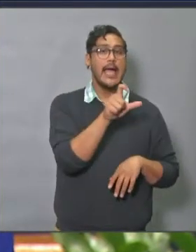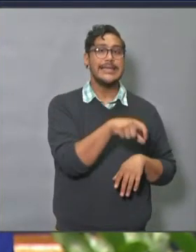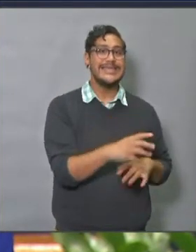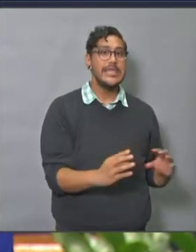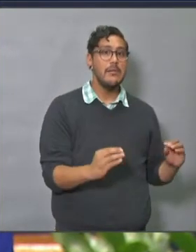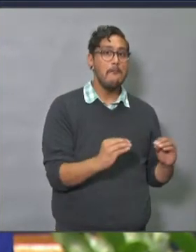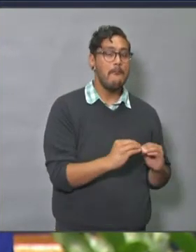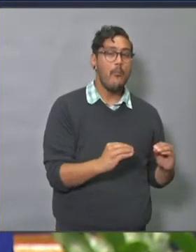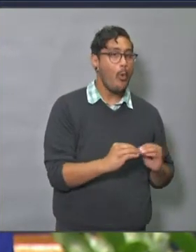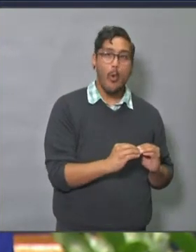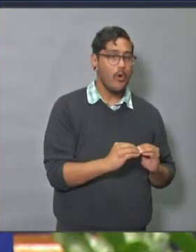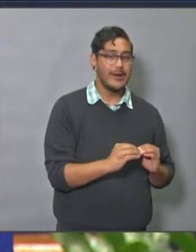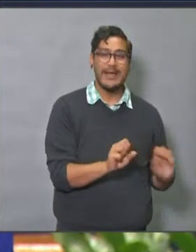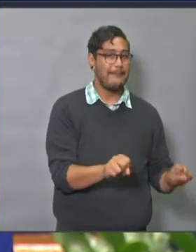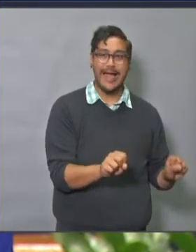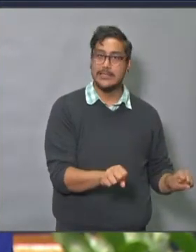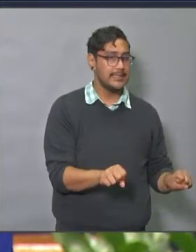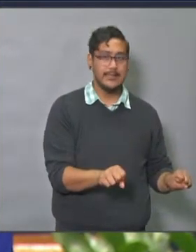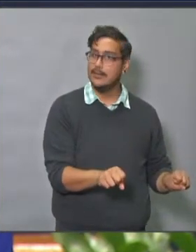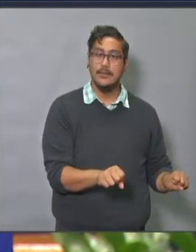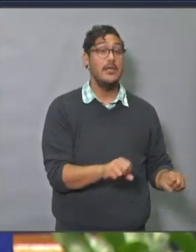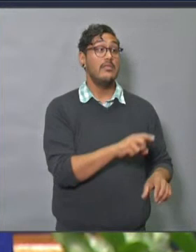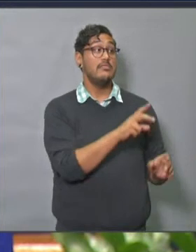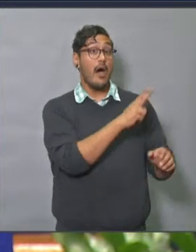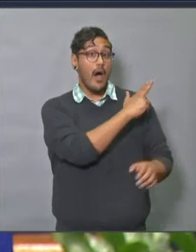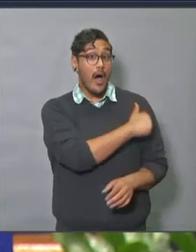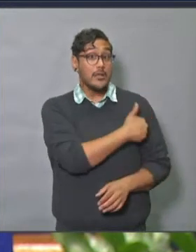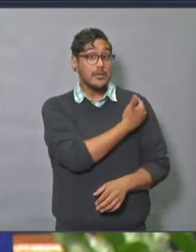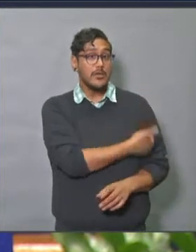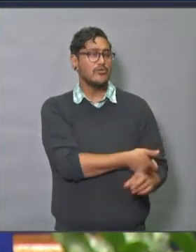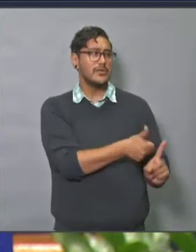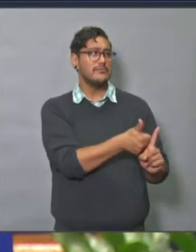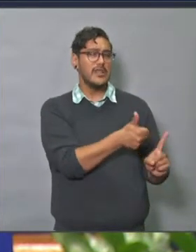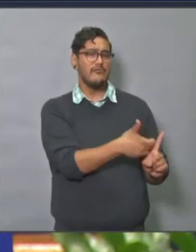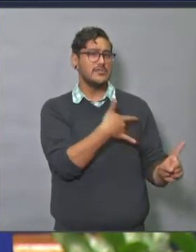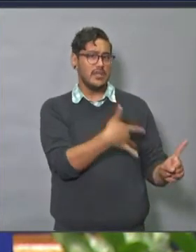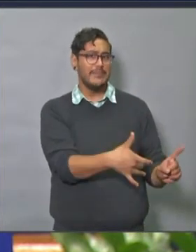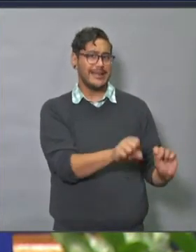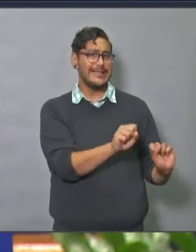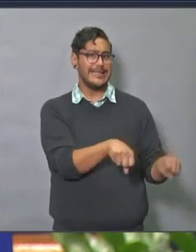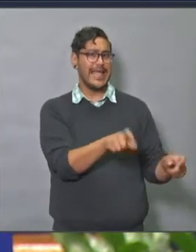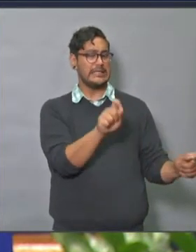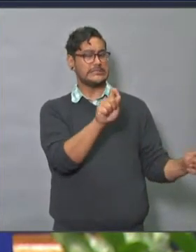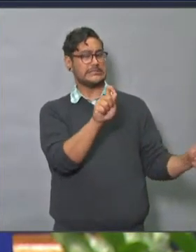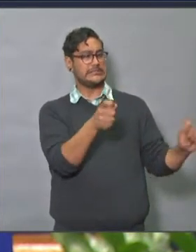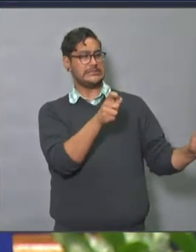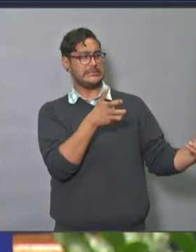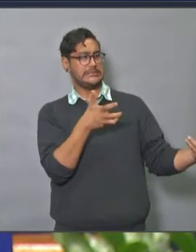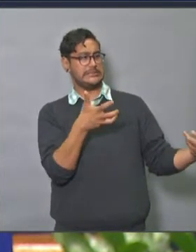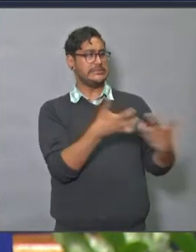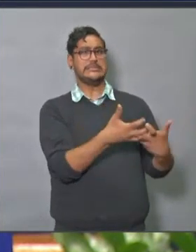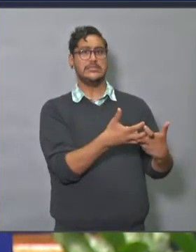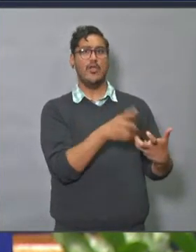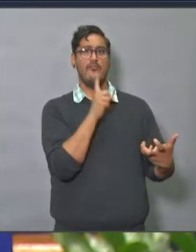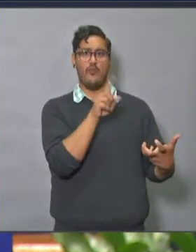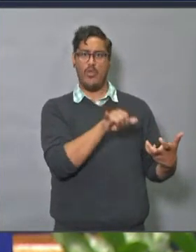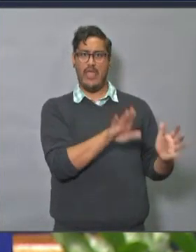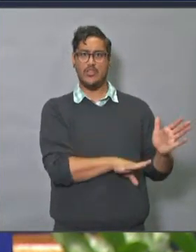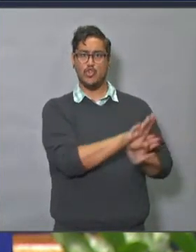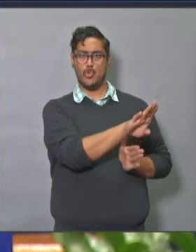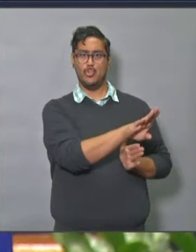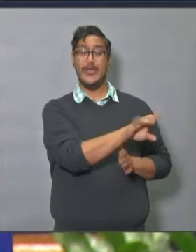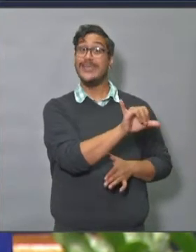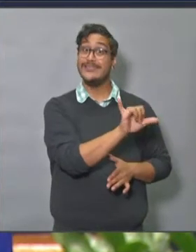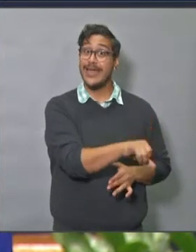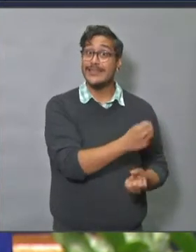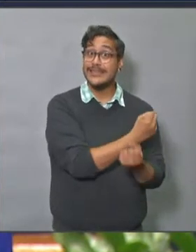physical capacity. The physical hospitals are generally able to accommodate the surge in patients, and that's the best and safest